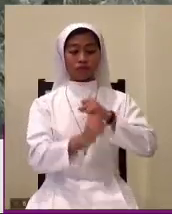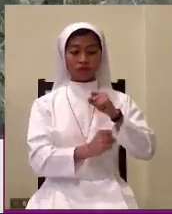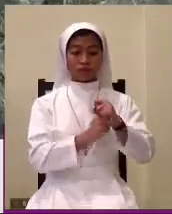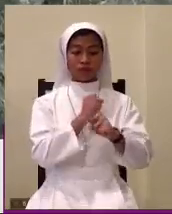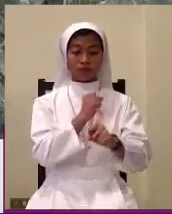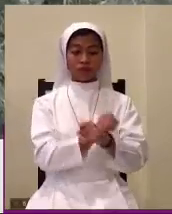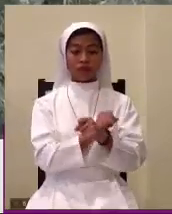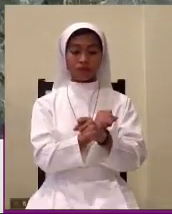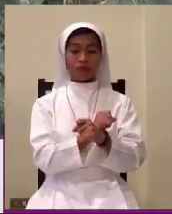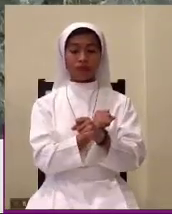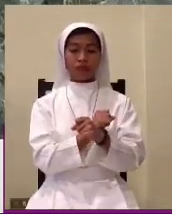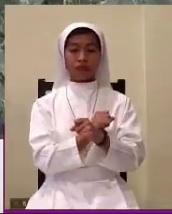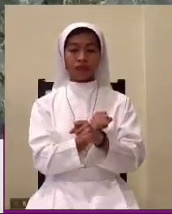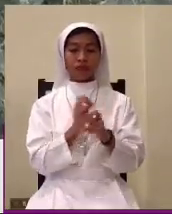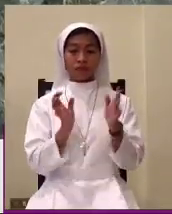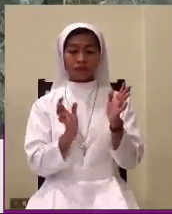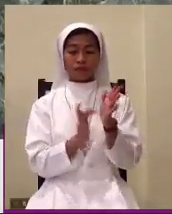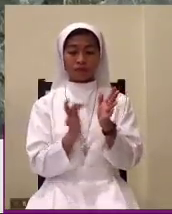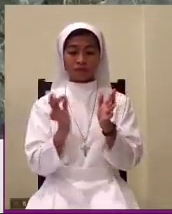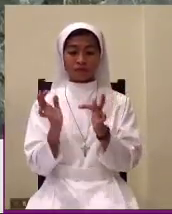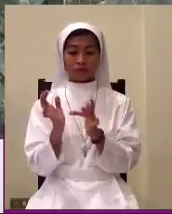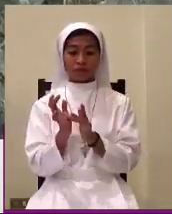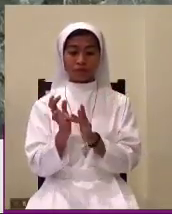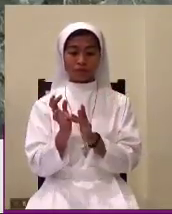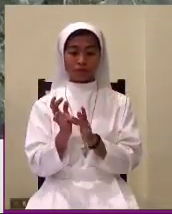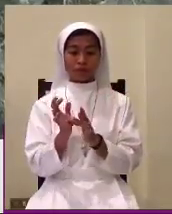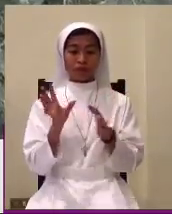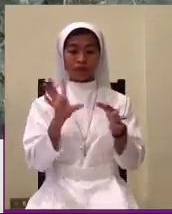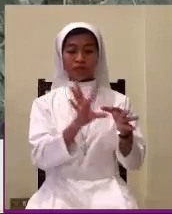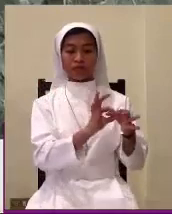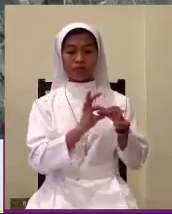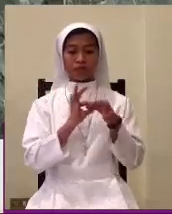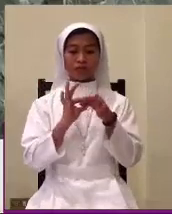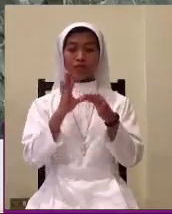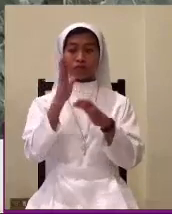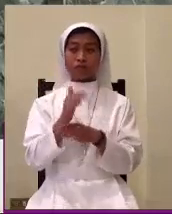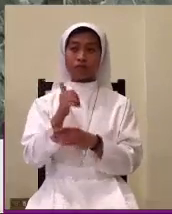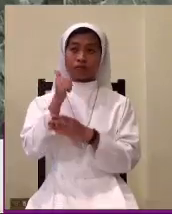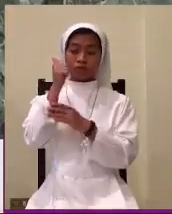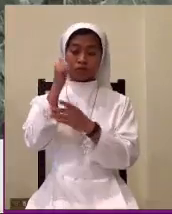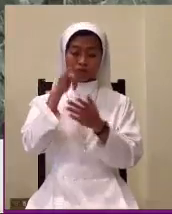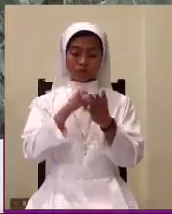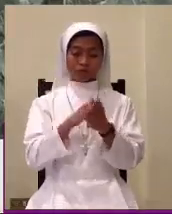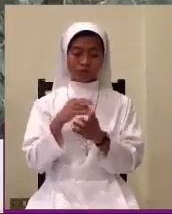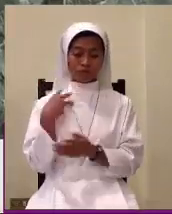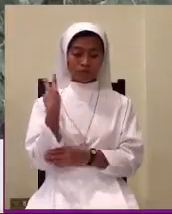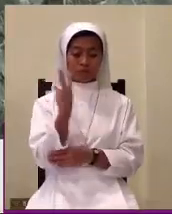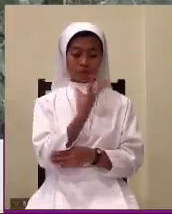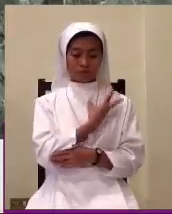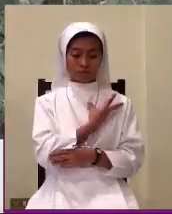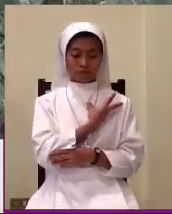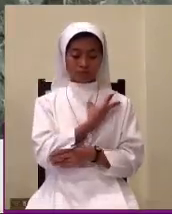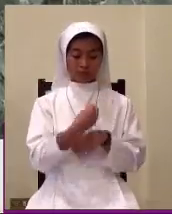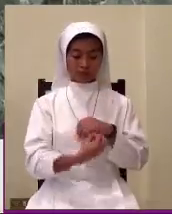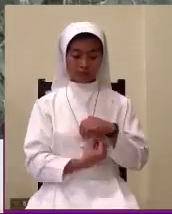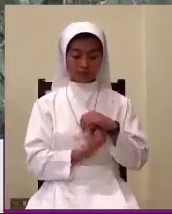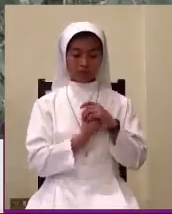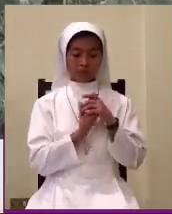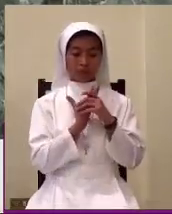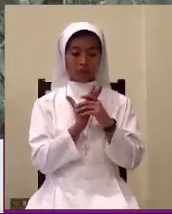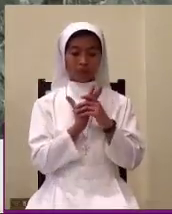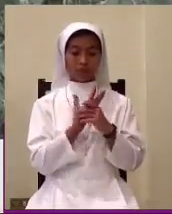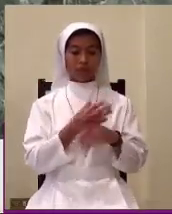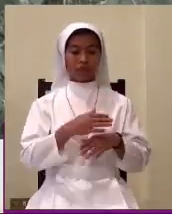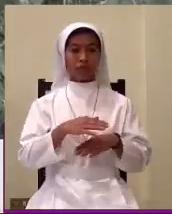to reconcile us to yourself, grant that we who are nourished by the body and blood of your Son,